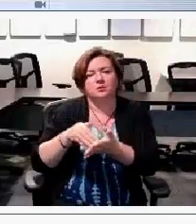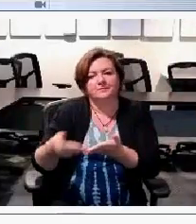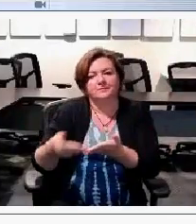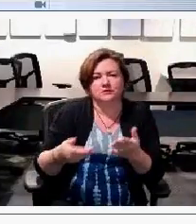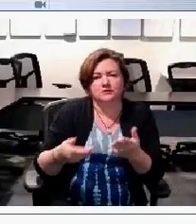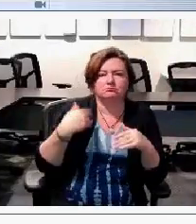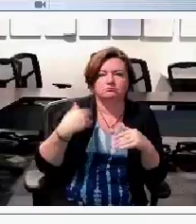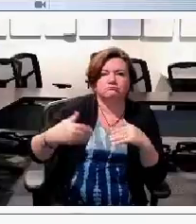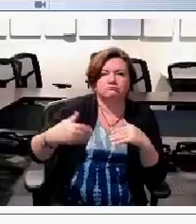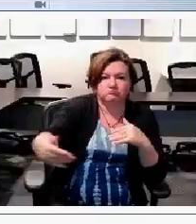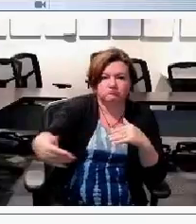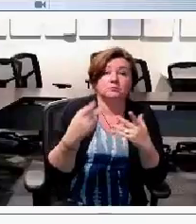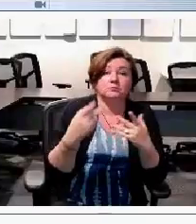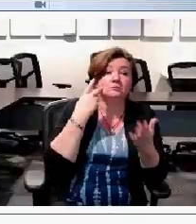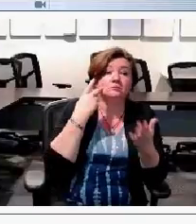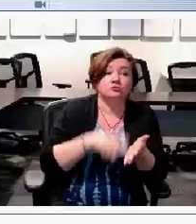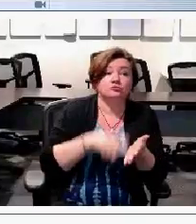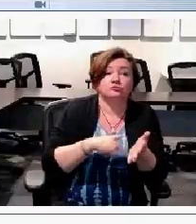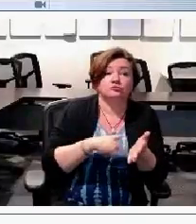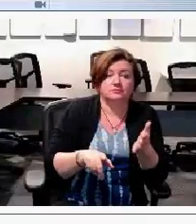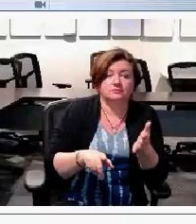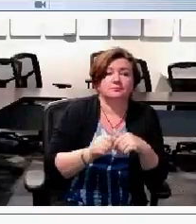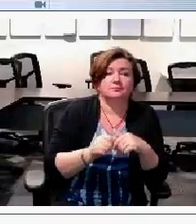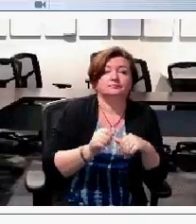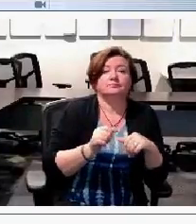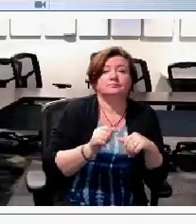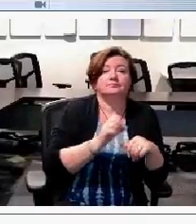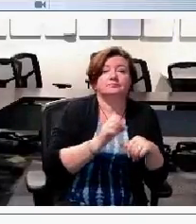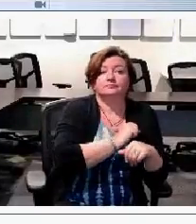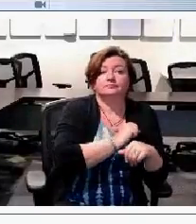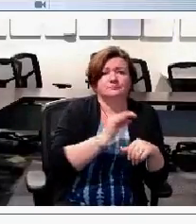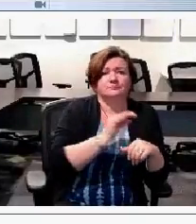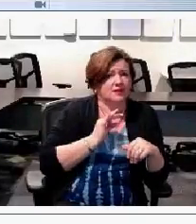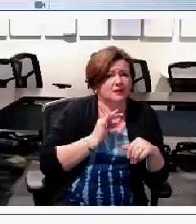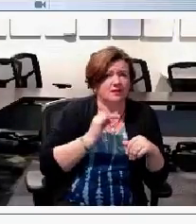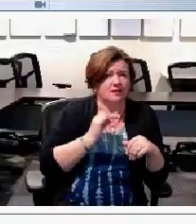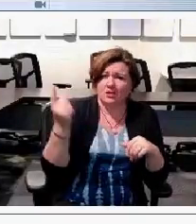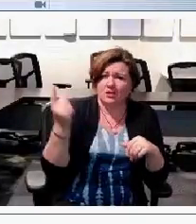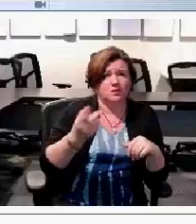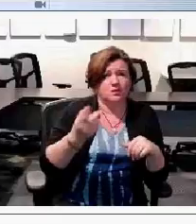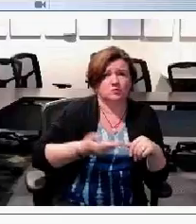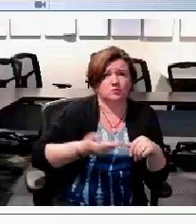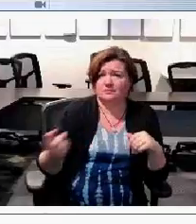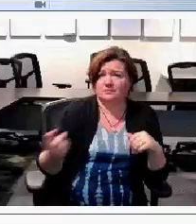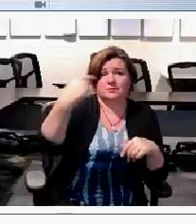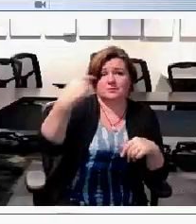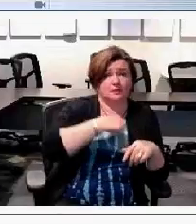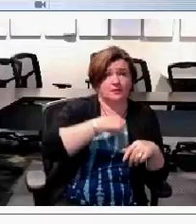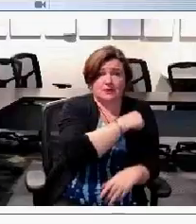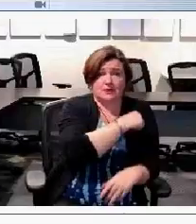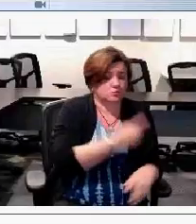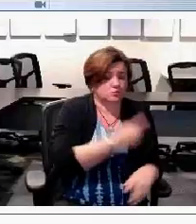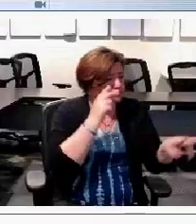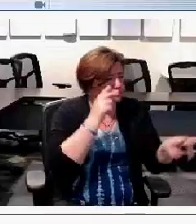year periodically. And definitely, staff is always welcome to come to programming at the Glenrose to watch